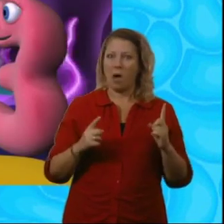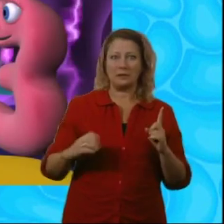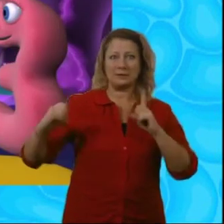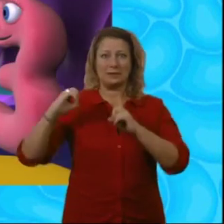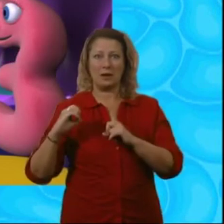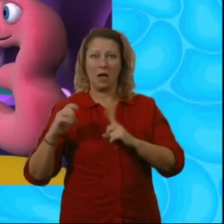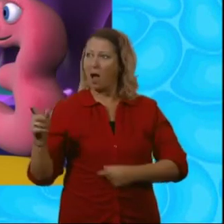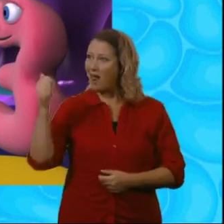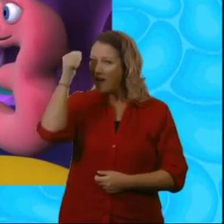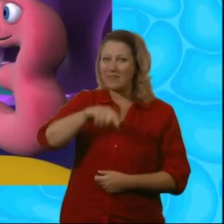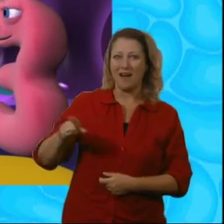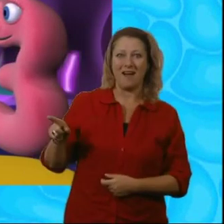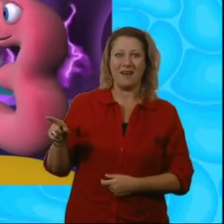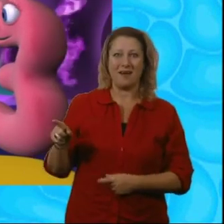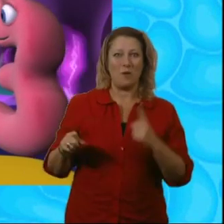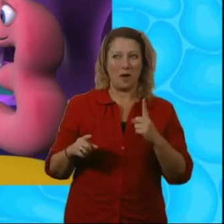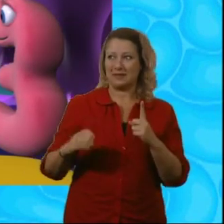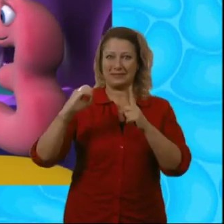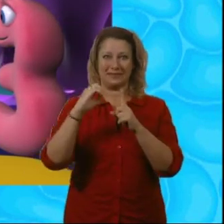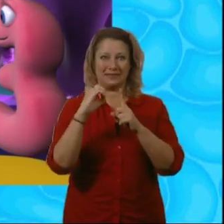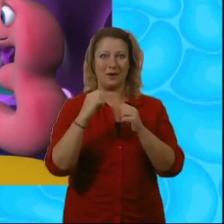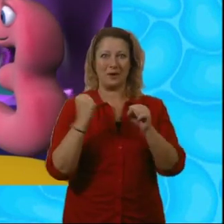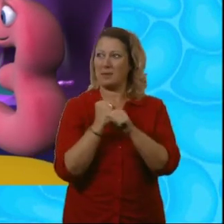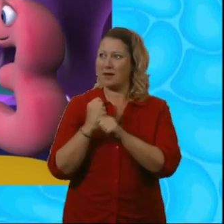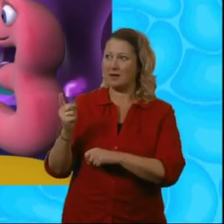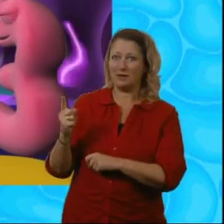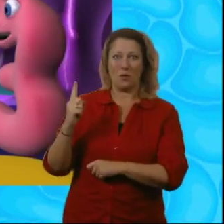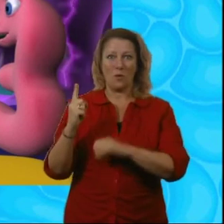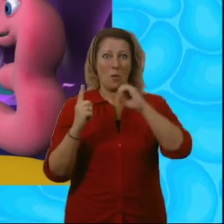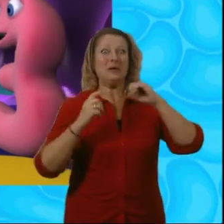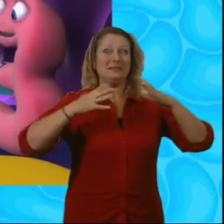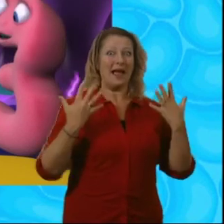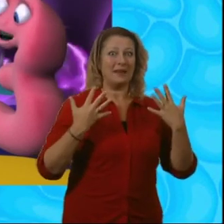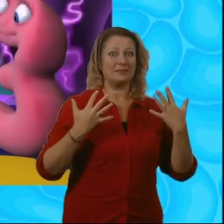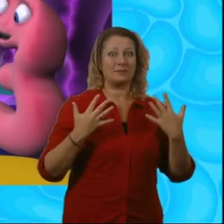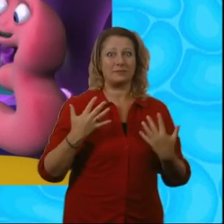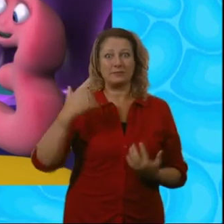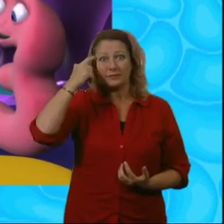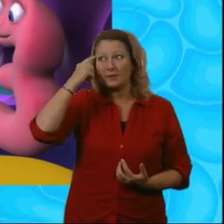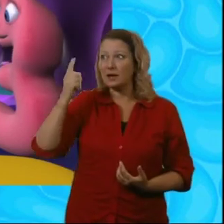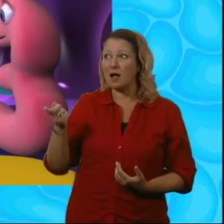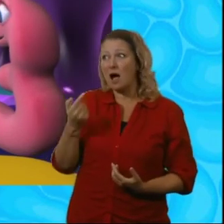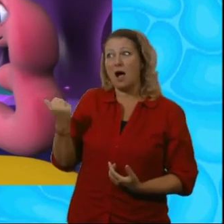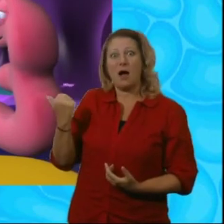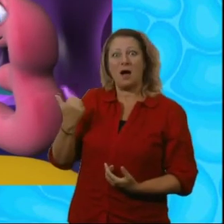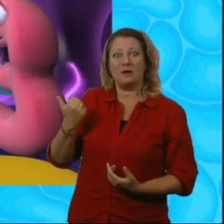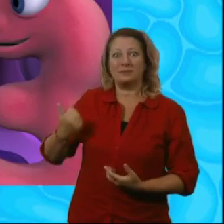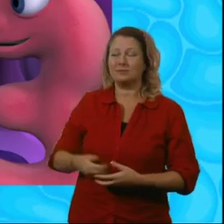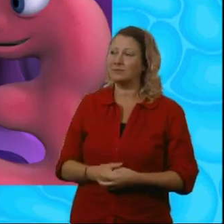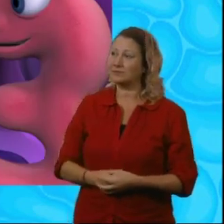That's very clever. One and zero side by side make ten. Get them in the brain game machine.